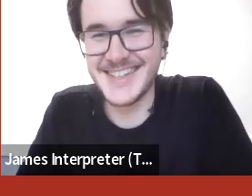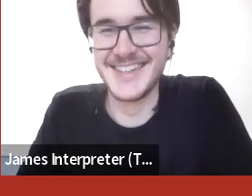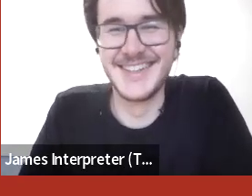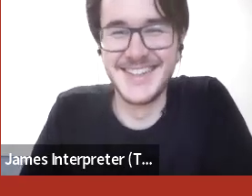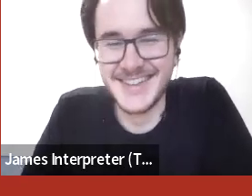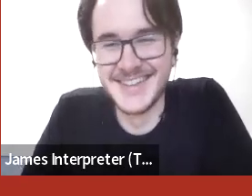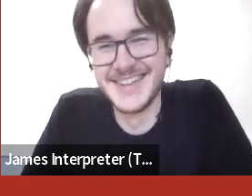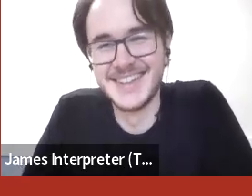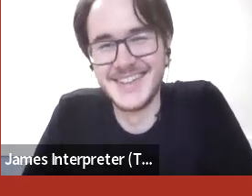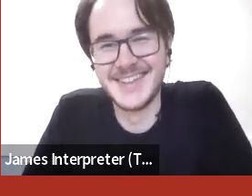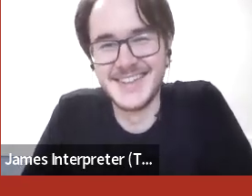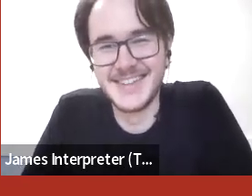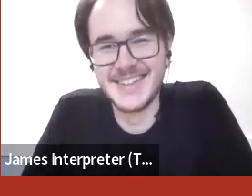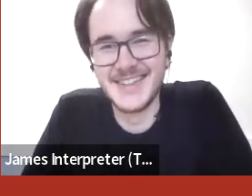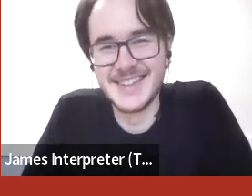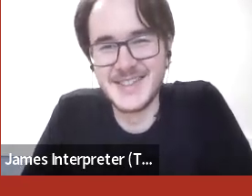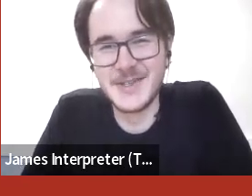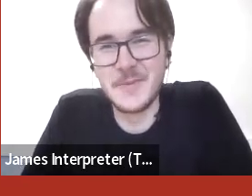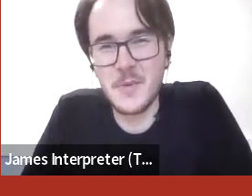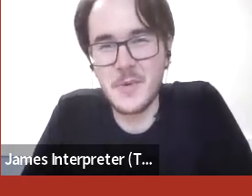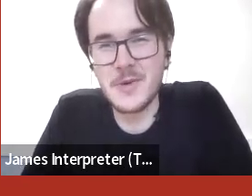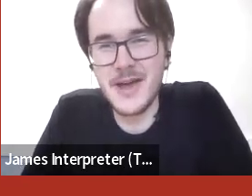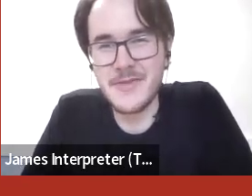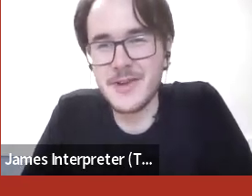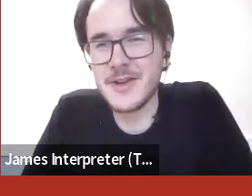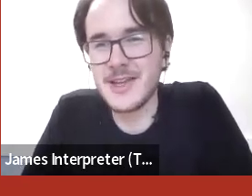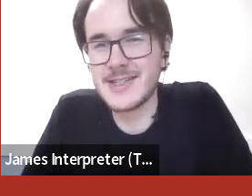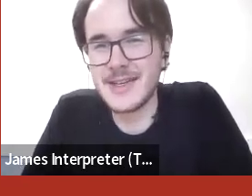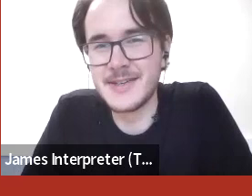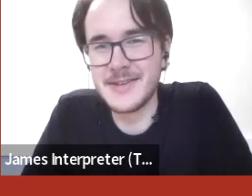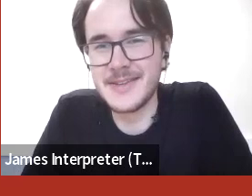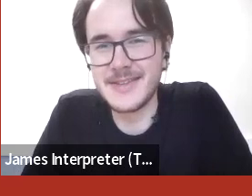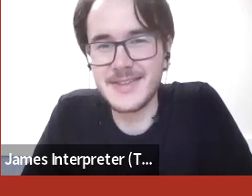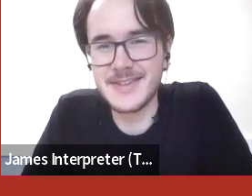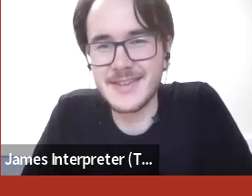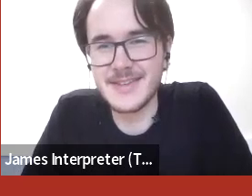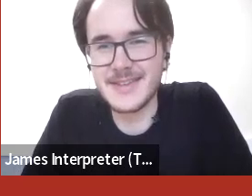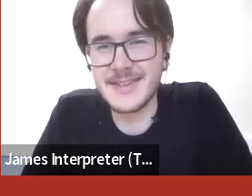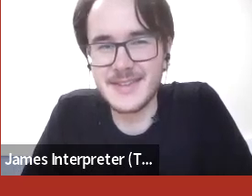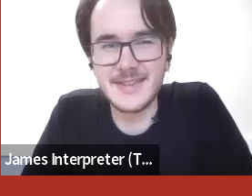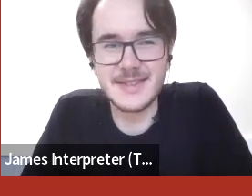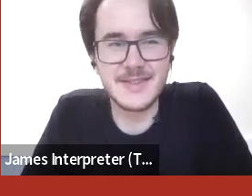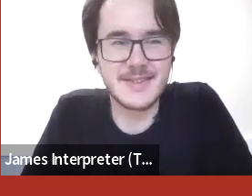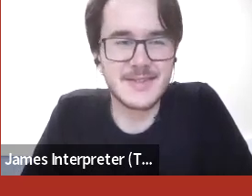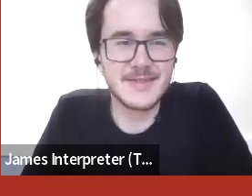Well done, well done. That's fantastic. So we're going to have a look at the next slide now.